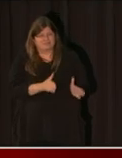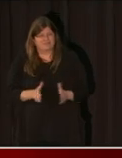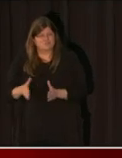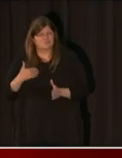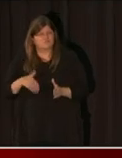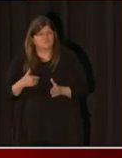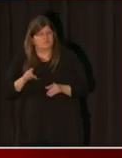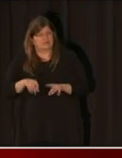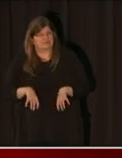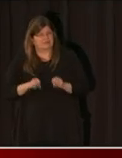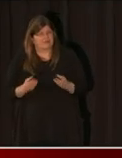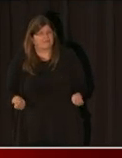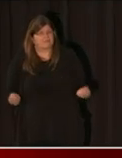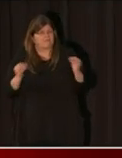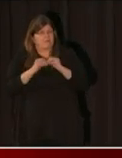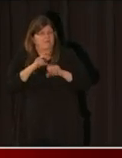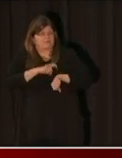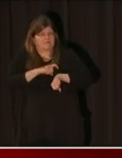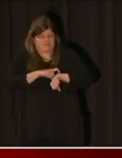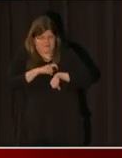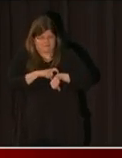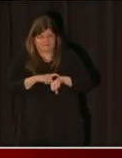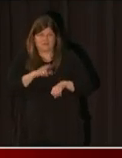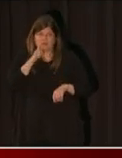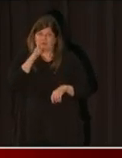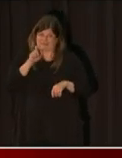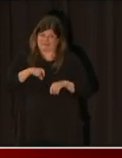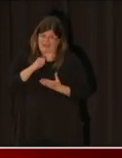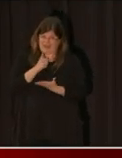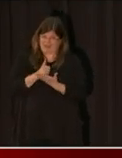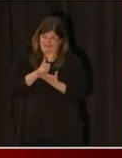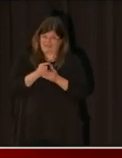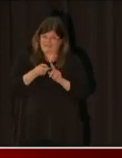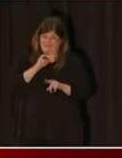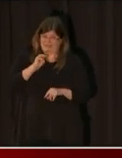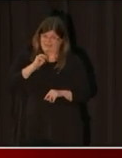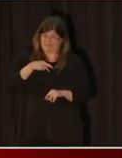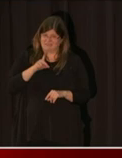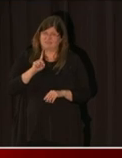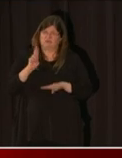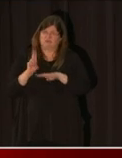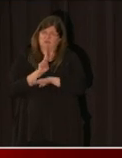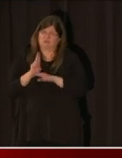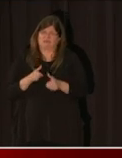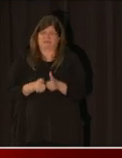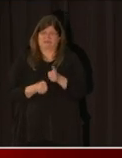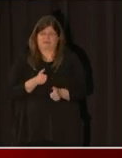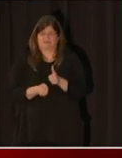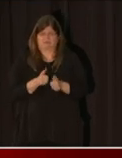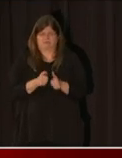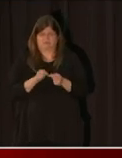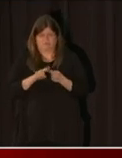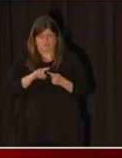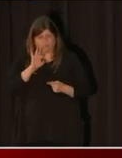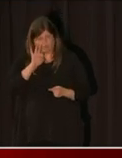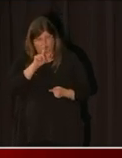in need of assistance from MPD to use text to 911, and also for any who are trying to seek information